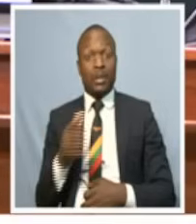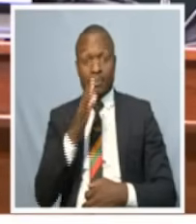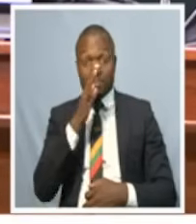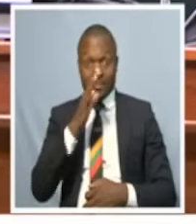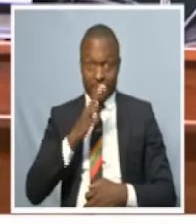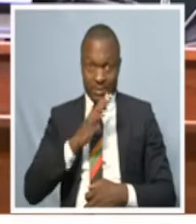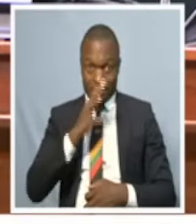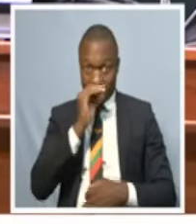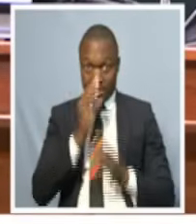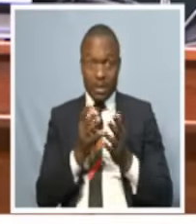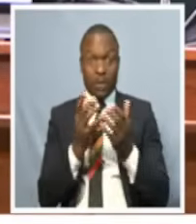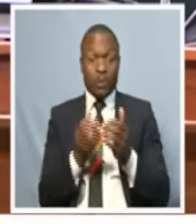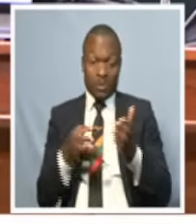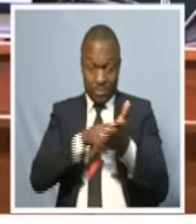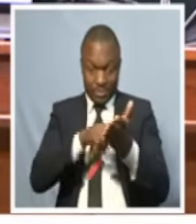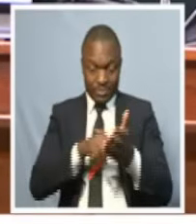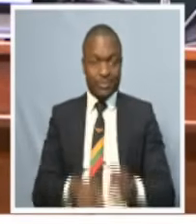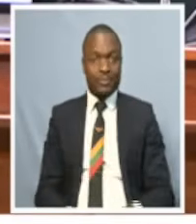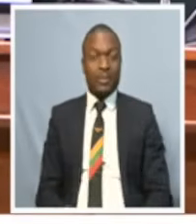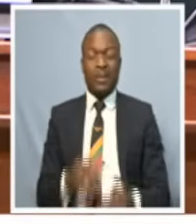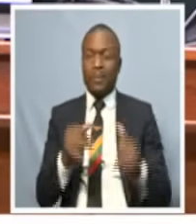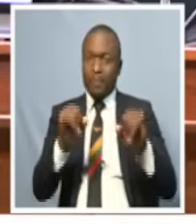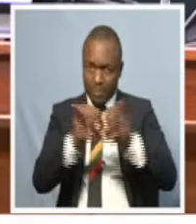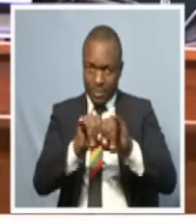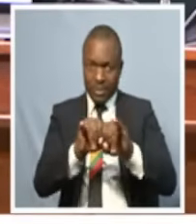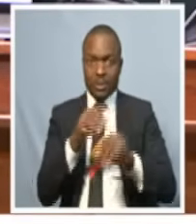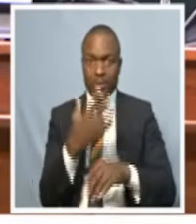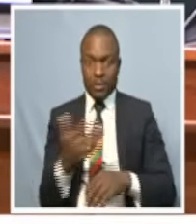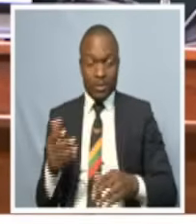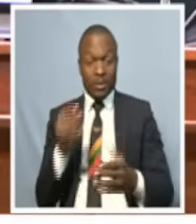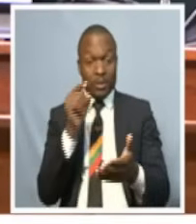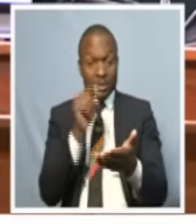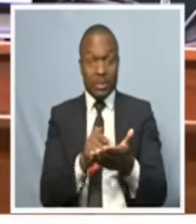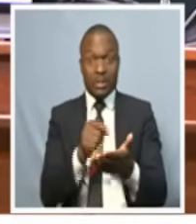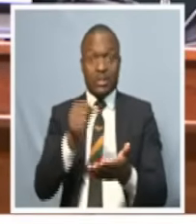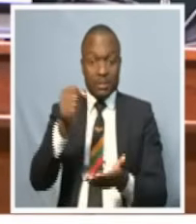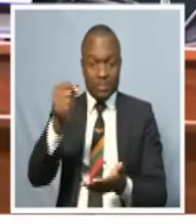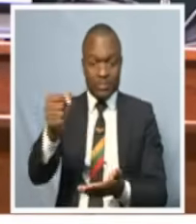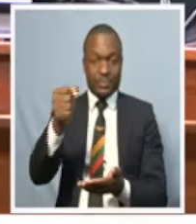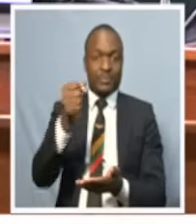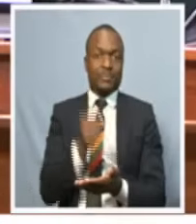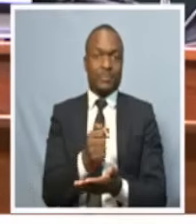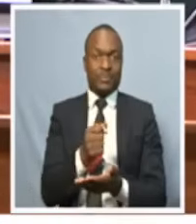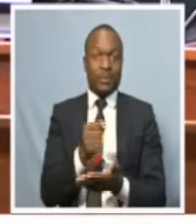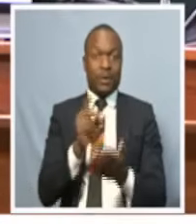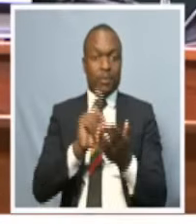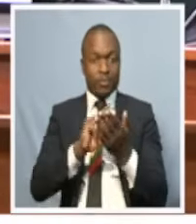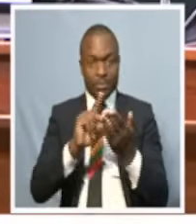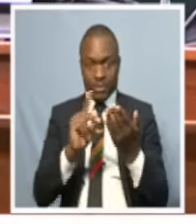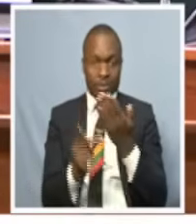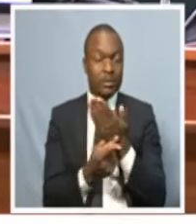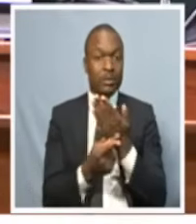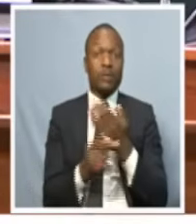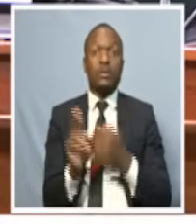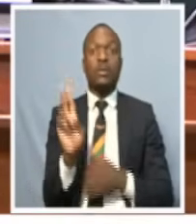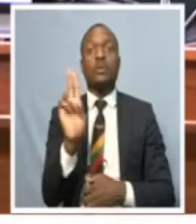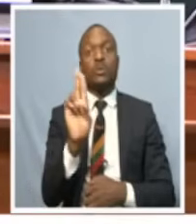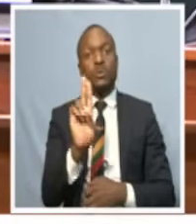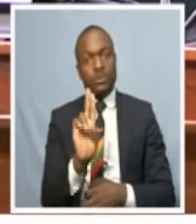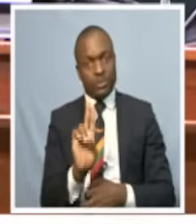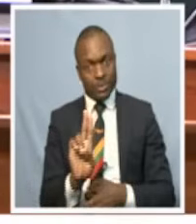Madam Speaker, I want to repeat, a key pillar of this recruitment exercise was the